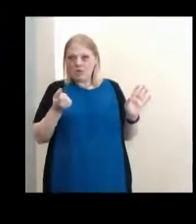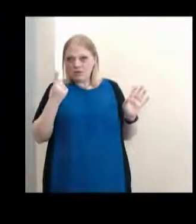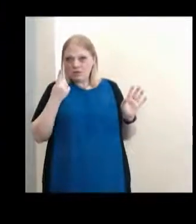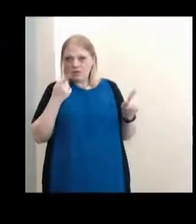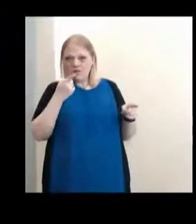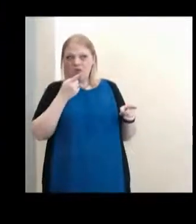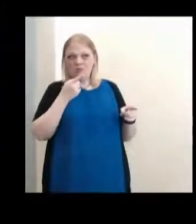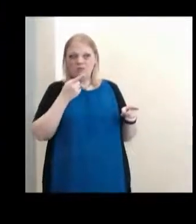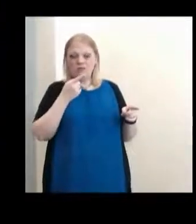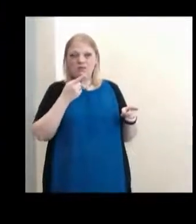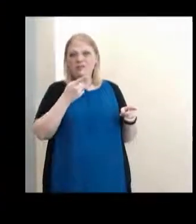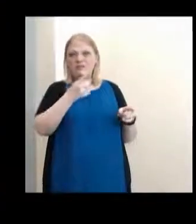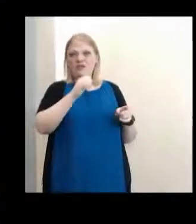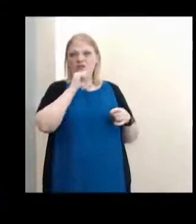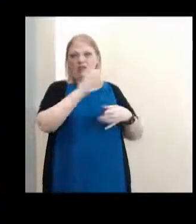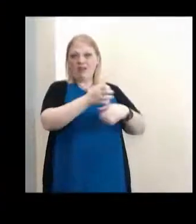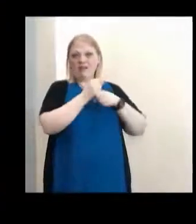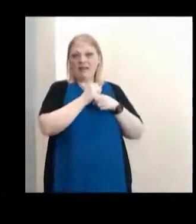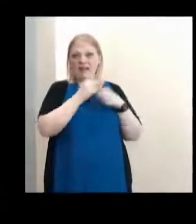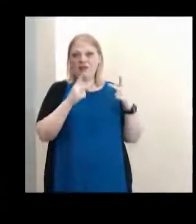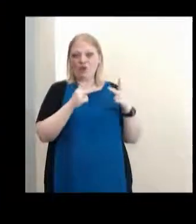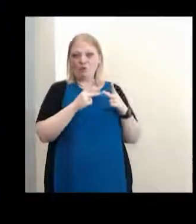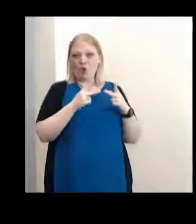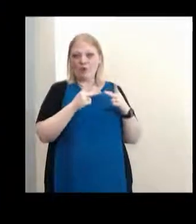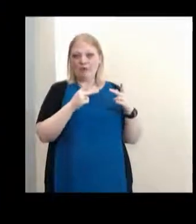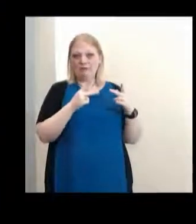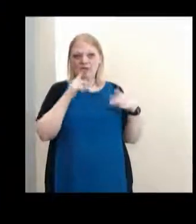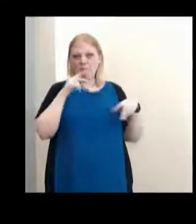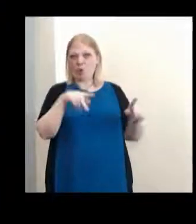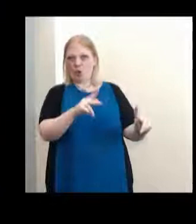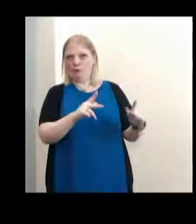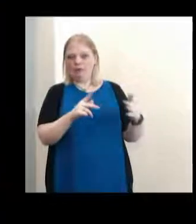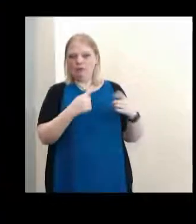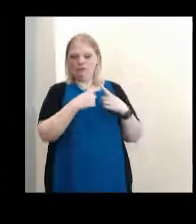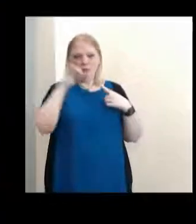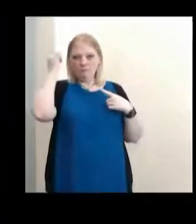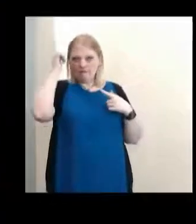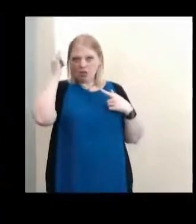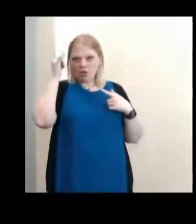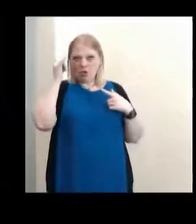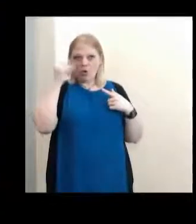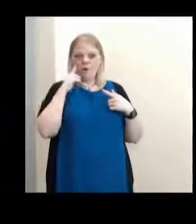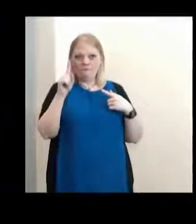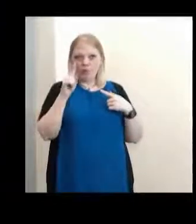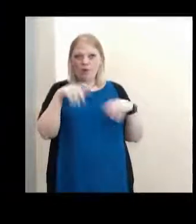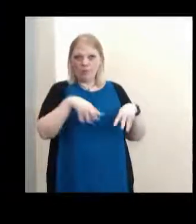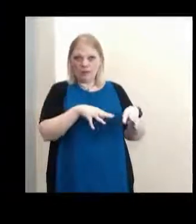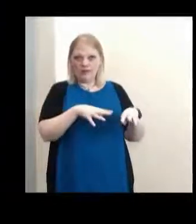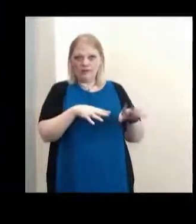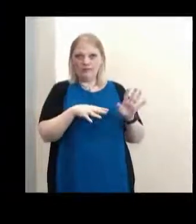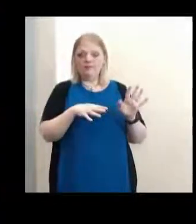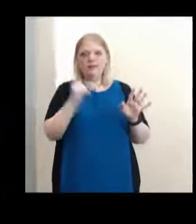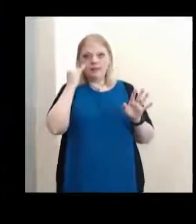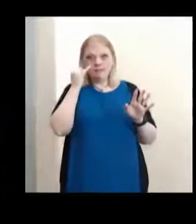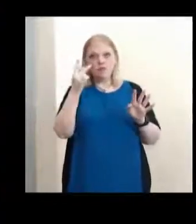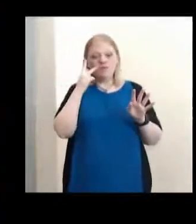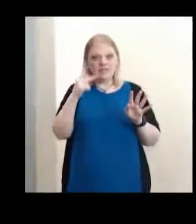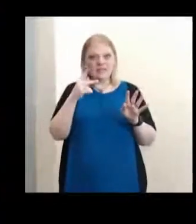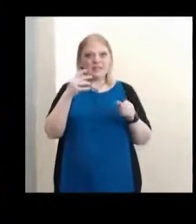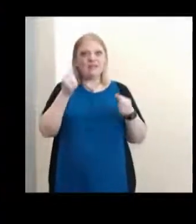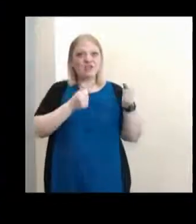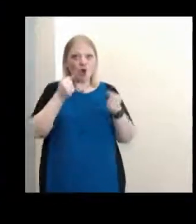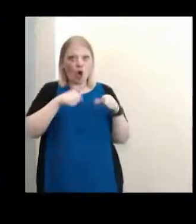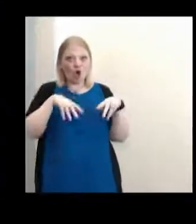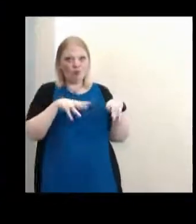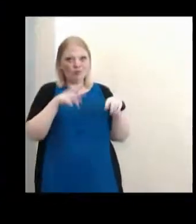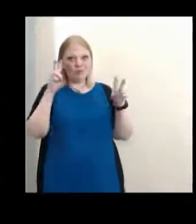not receive a permit from the city of Buffalo to perform the traditional parade. If they have a car parade, like you've seen often during COVID, where people